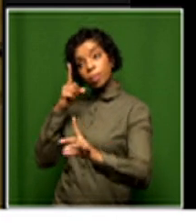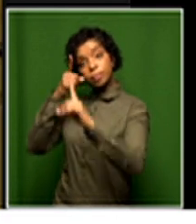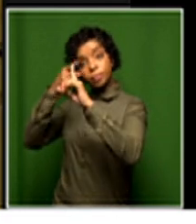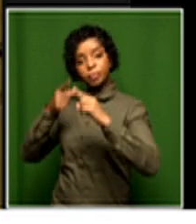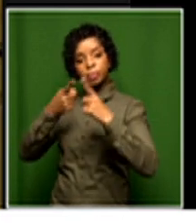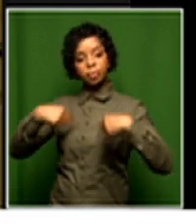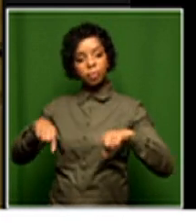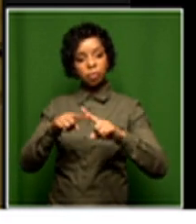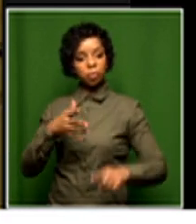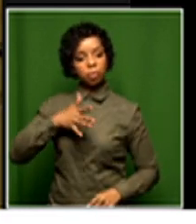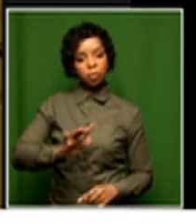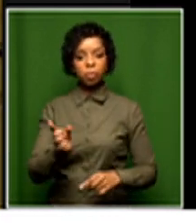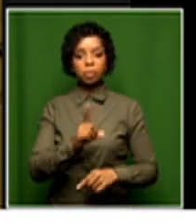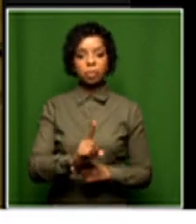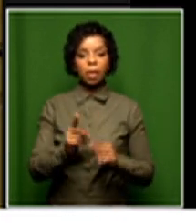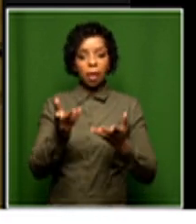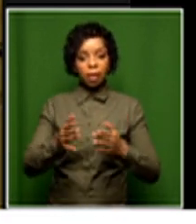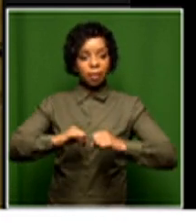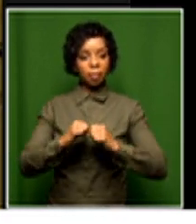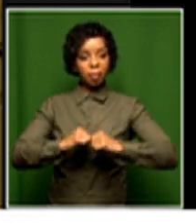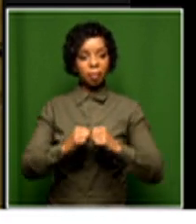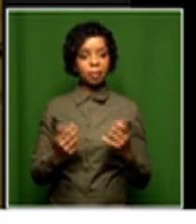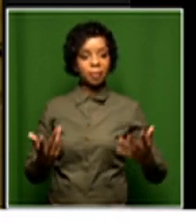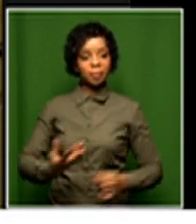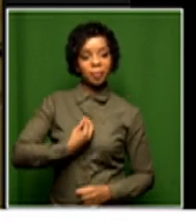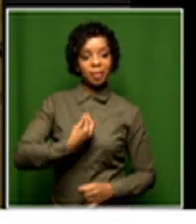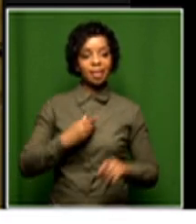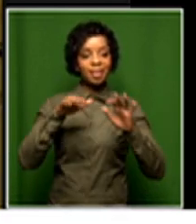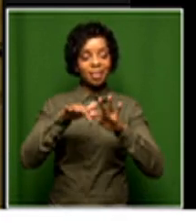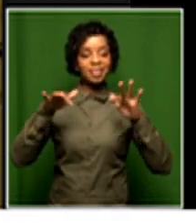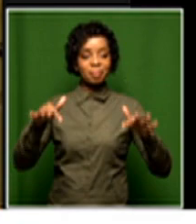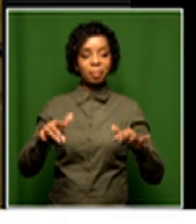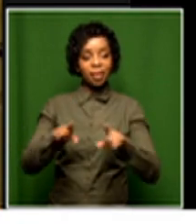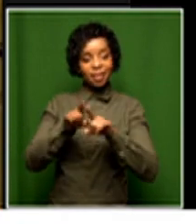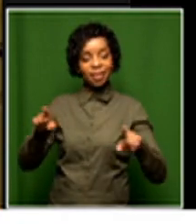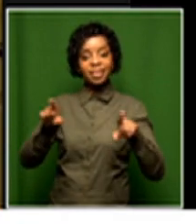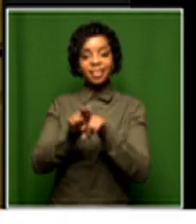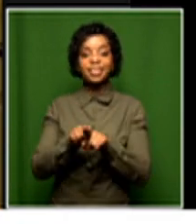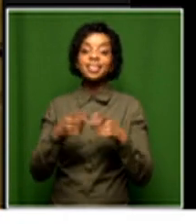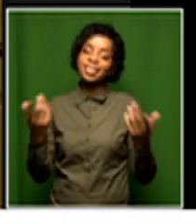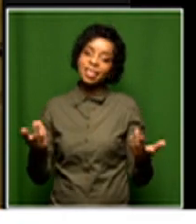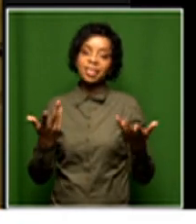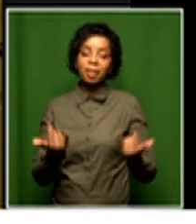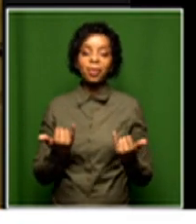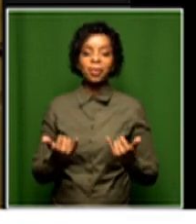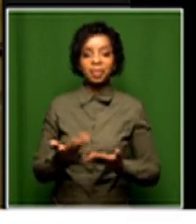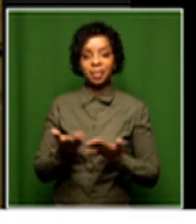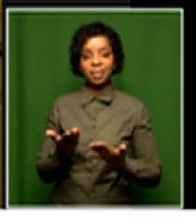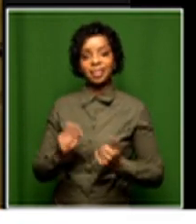space for young people to engage meaningfully with each other and within civic organizations and